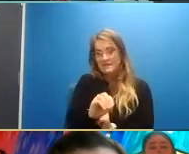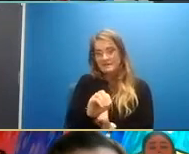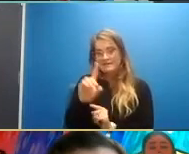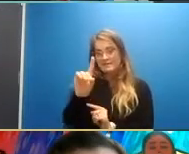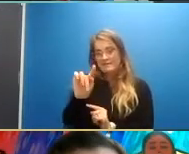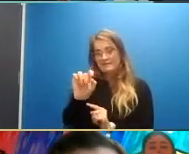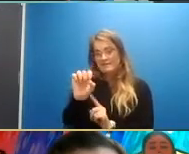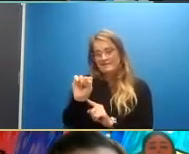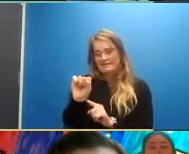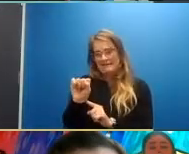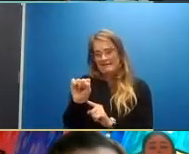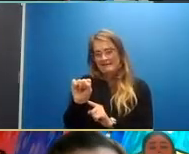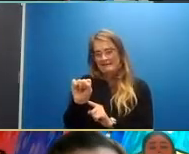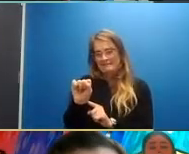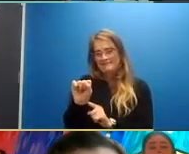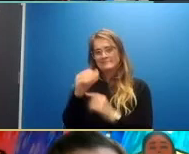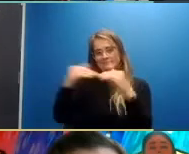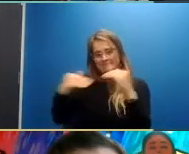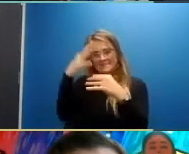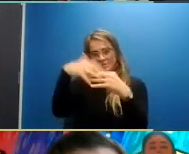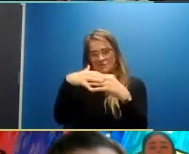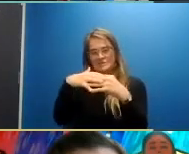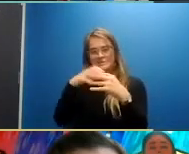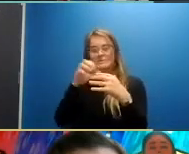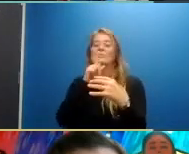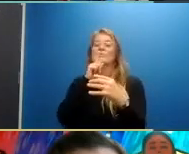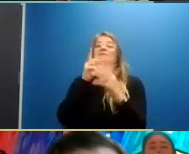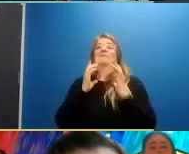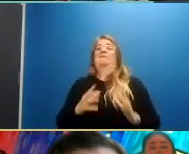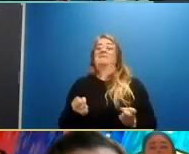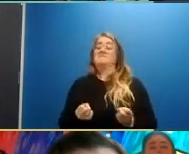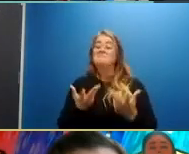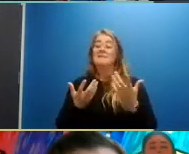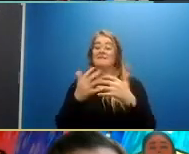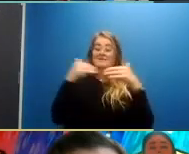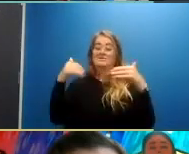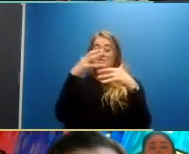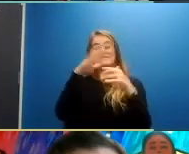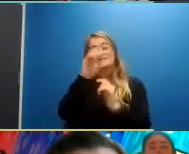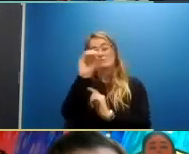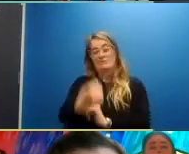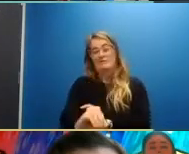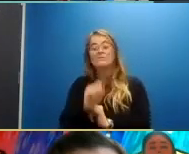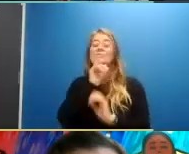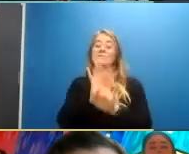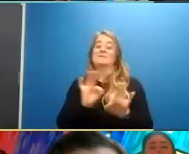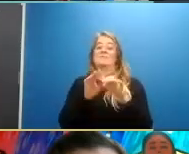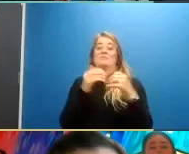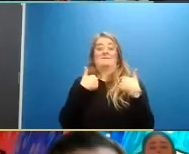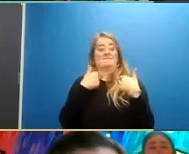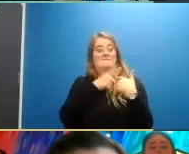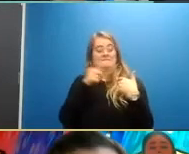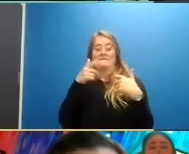side are Indigenous. So we have a huge number of Indigenous clients within our population. So it's very important for us to be